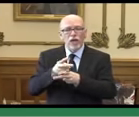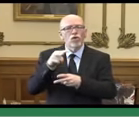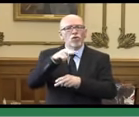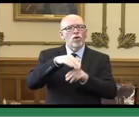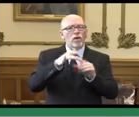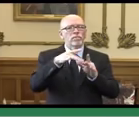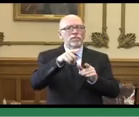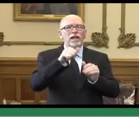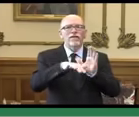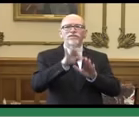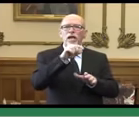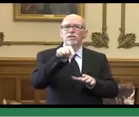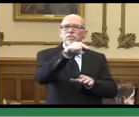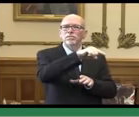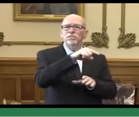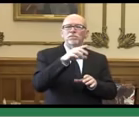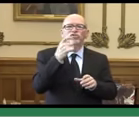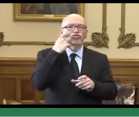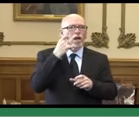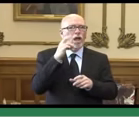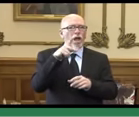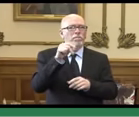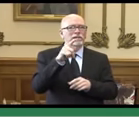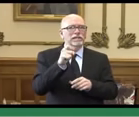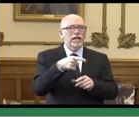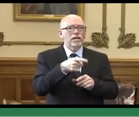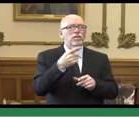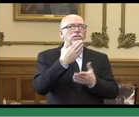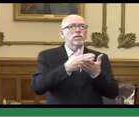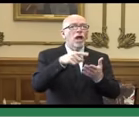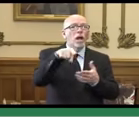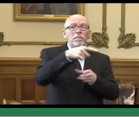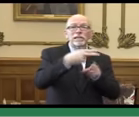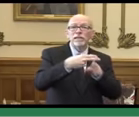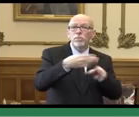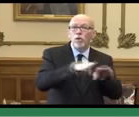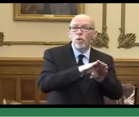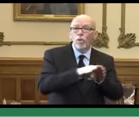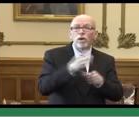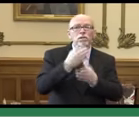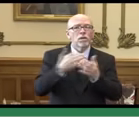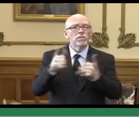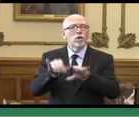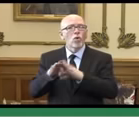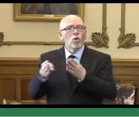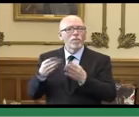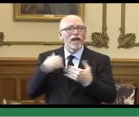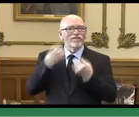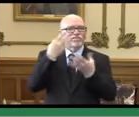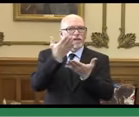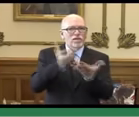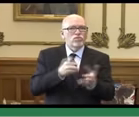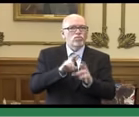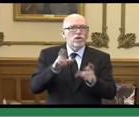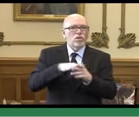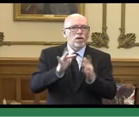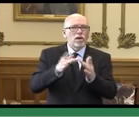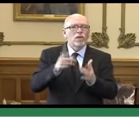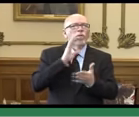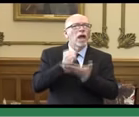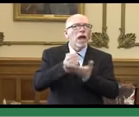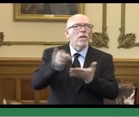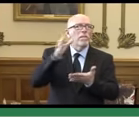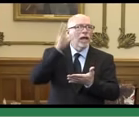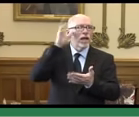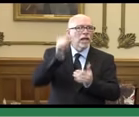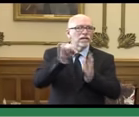quality, and it's just been updated to indicate which child cares are temporarily closed as a result of COVID-19. This should help parents